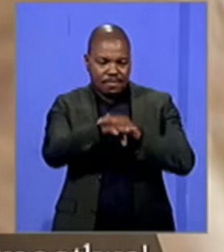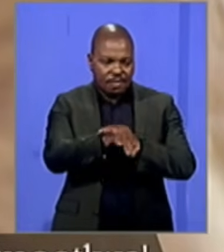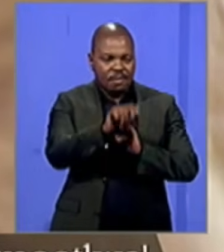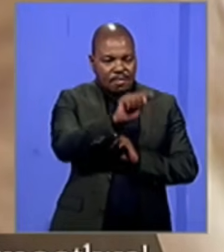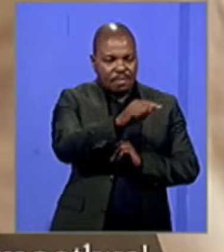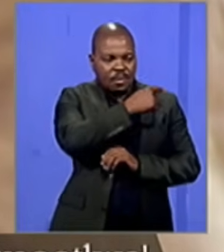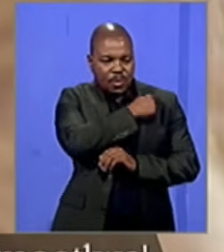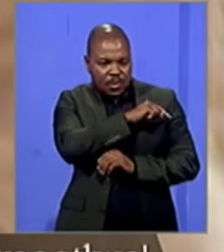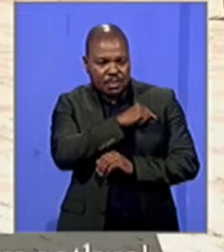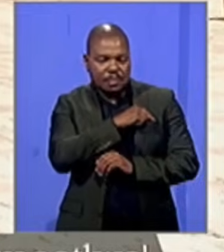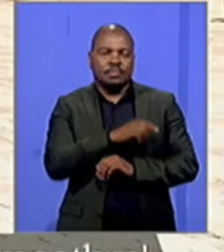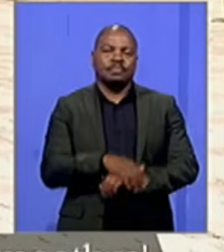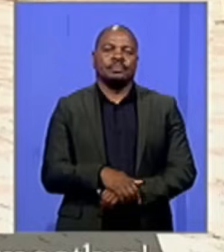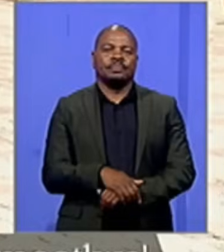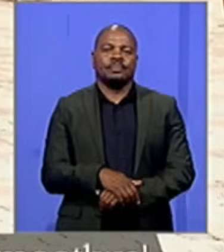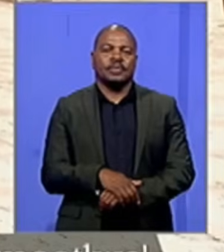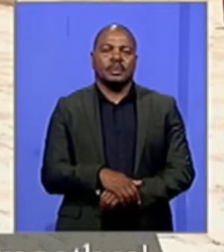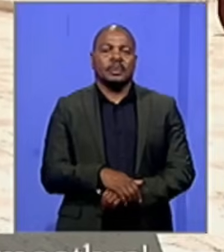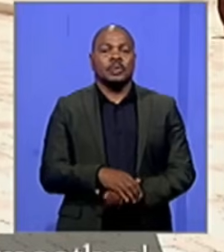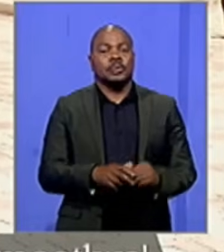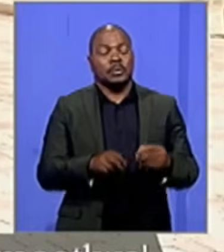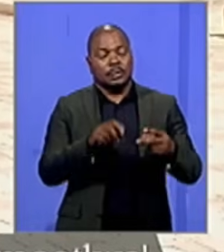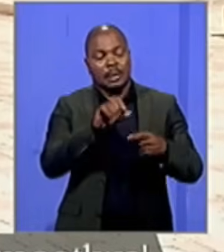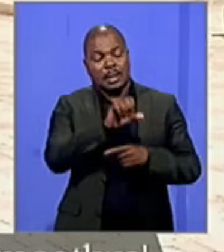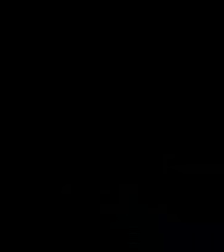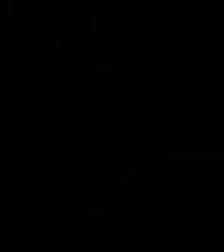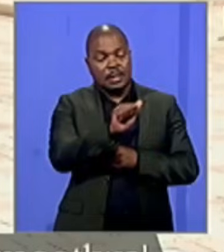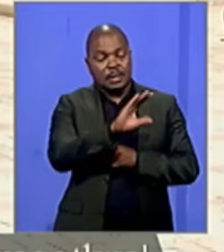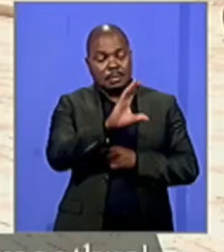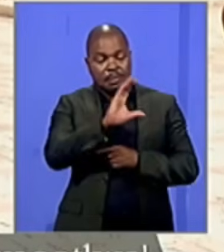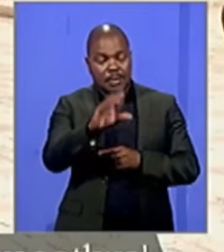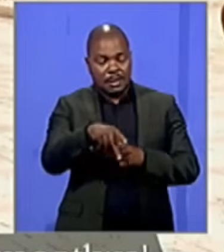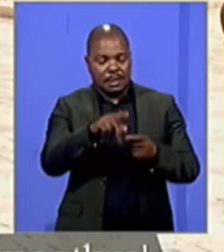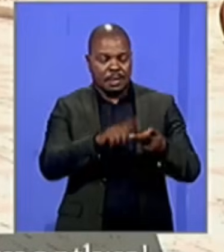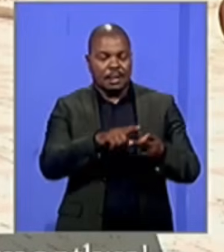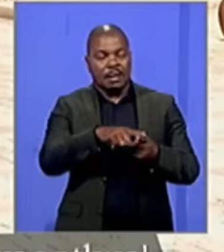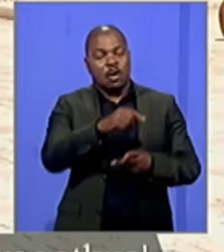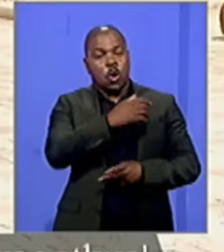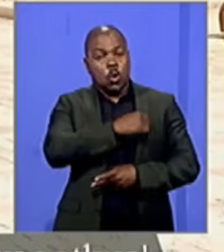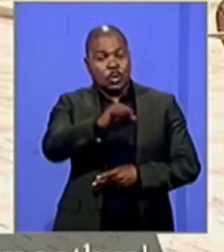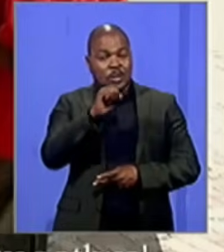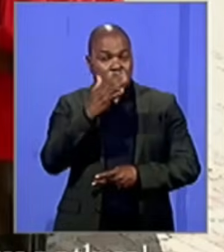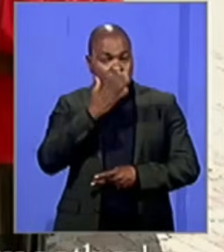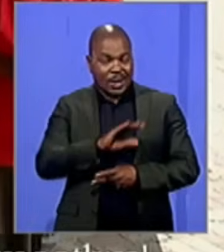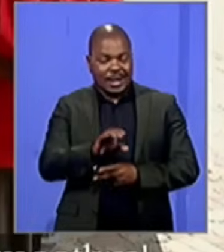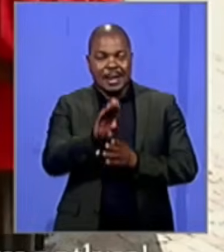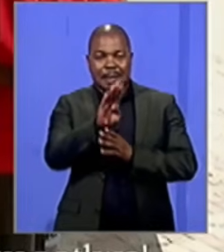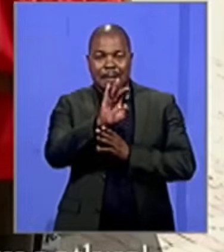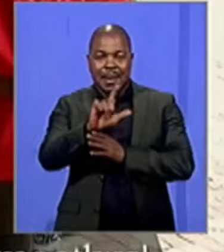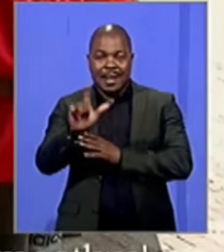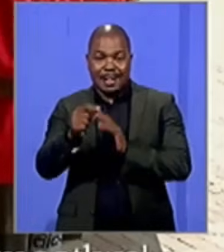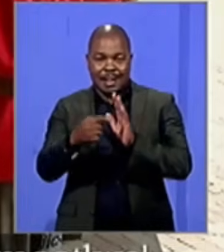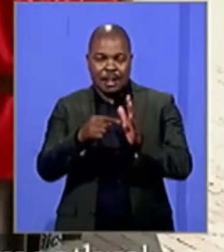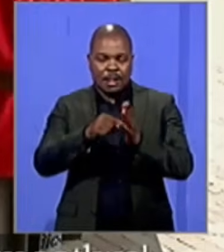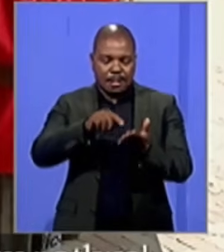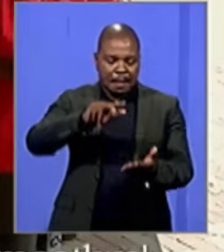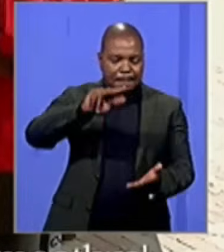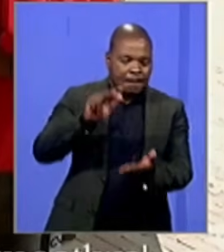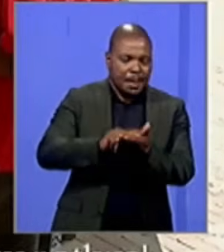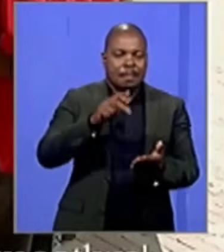thušo lefelong la kabo. Bobedi SACP le COSATU ba nyaka gore molaokakanywa wo o fetišwe le